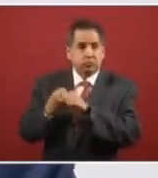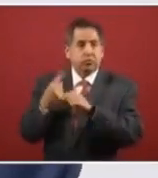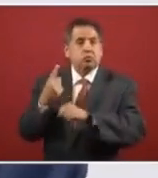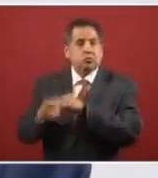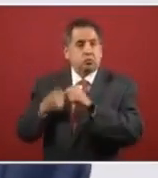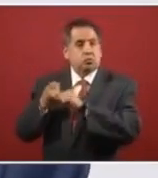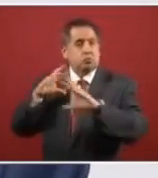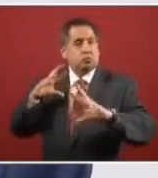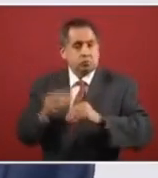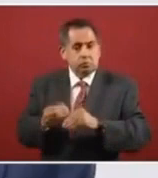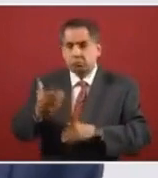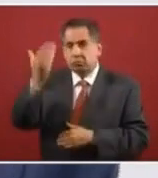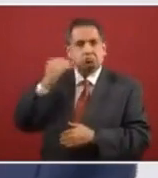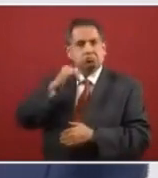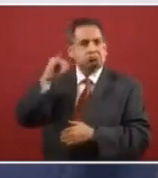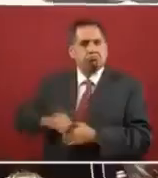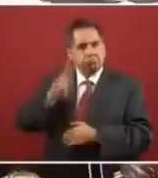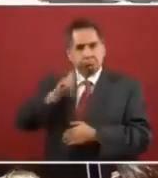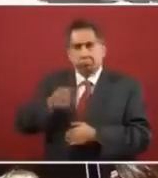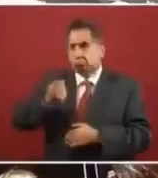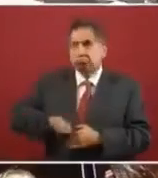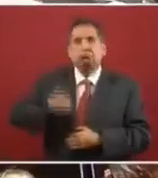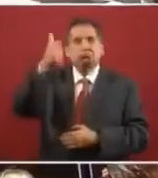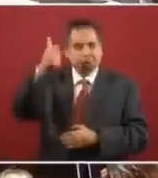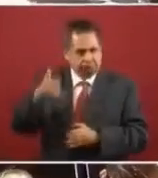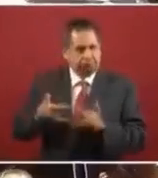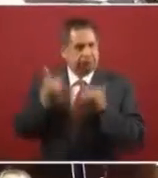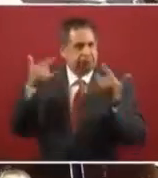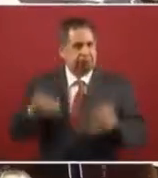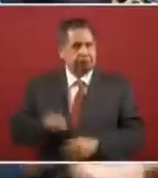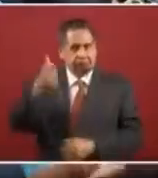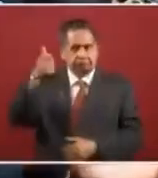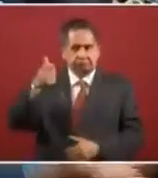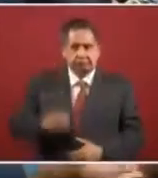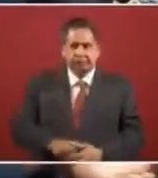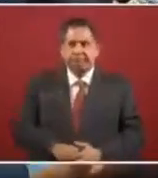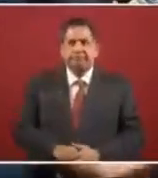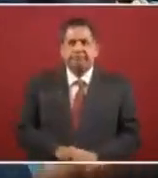pesos something never before seen in the history of Mexico